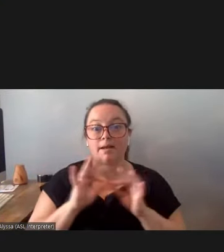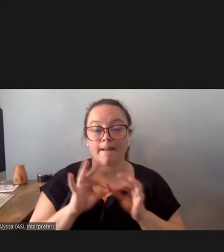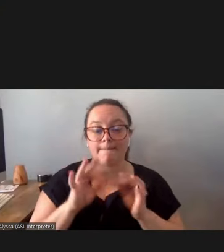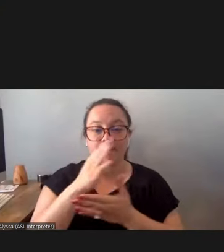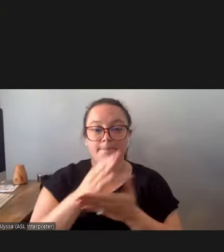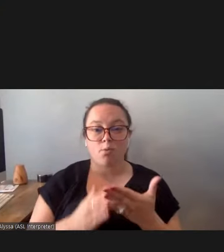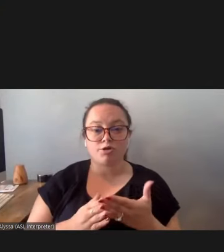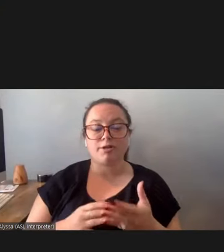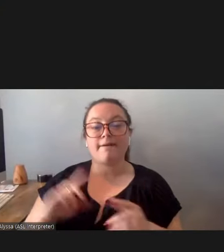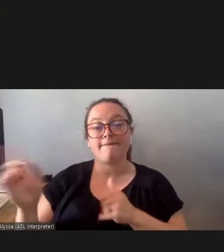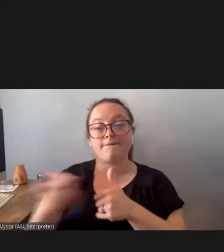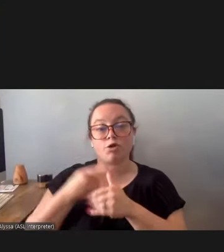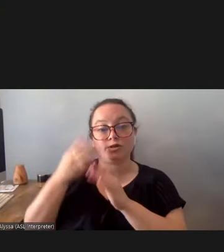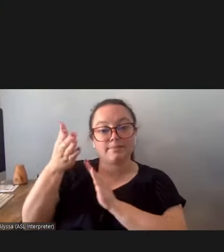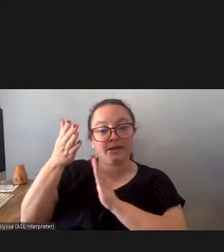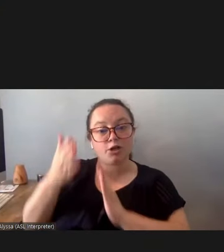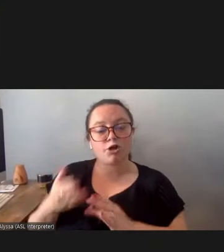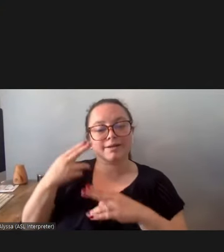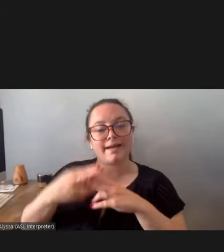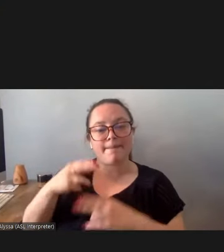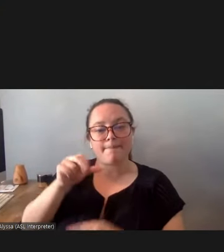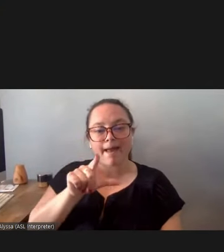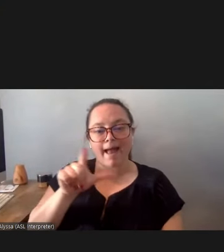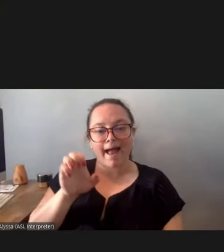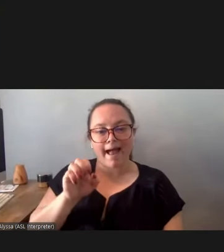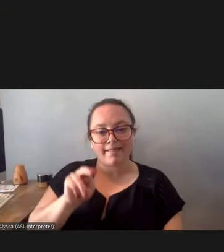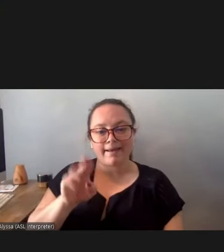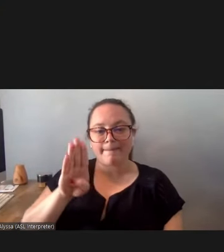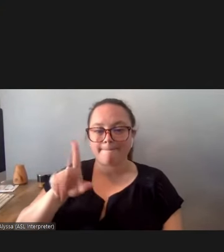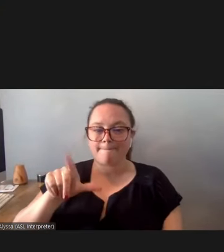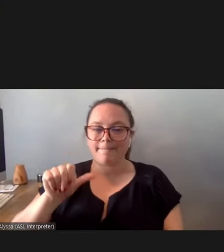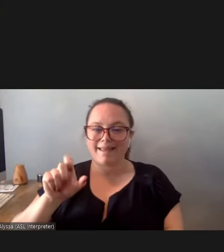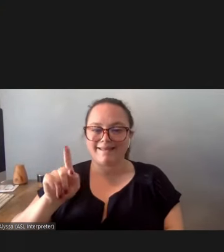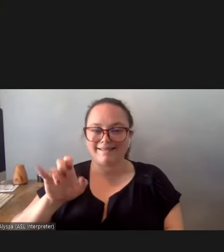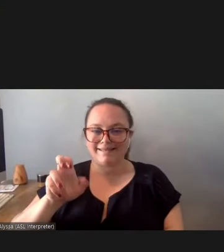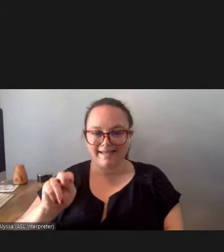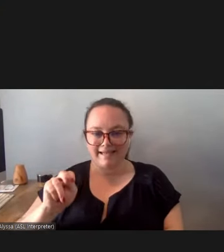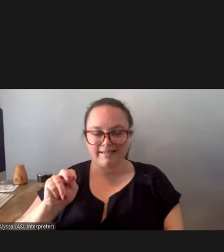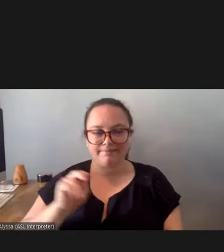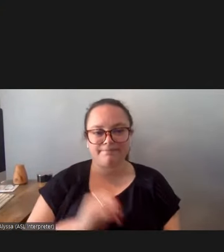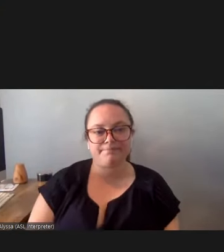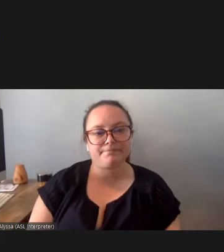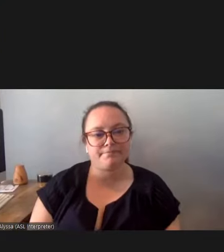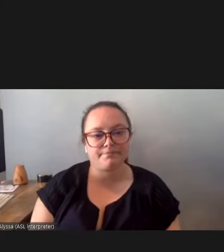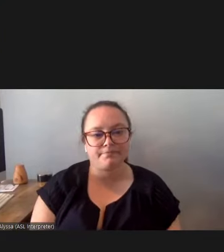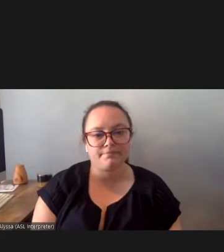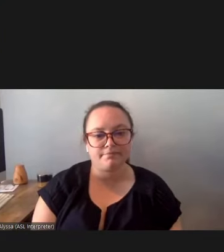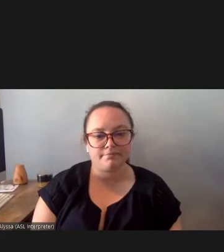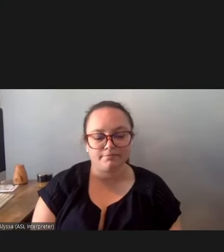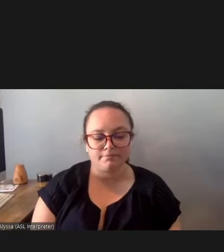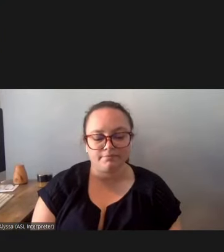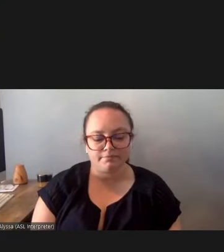speaker is Alan Blaisdean, followed by Johnny King.